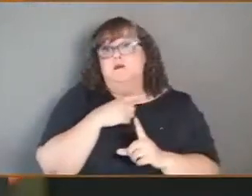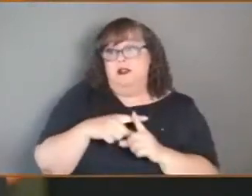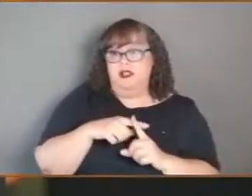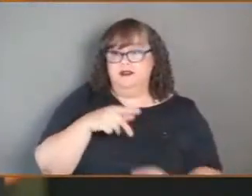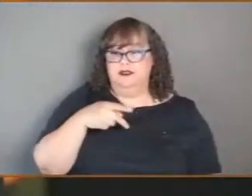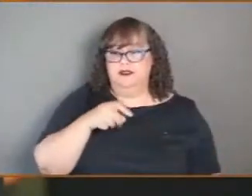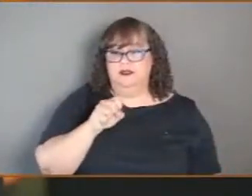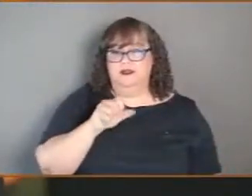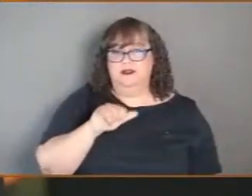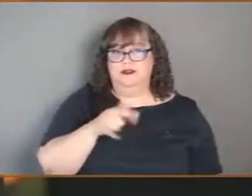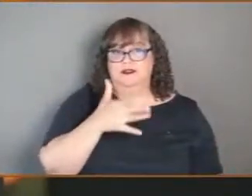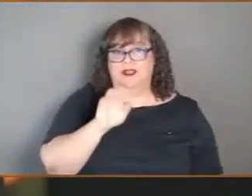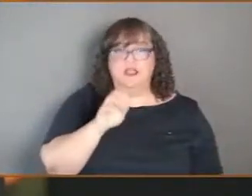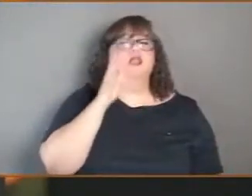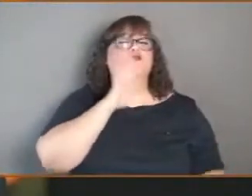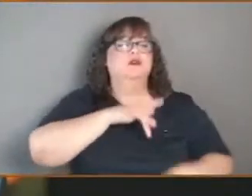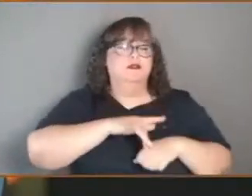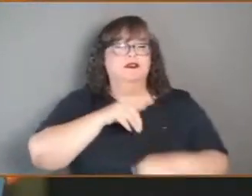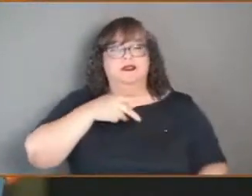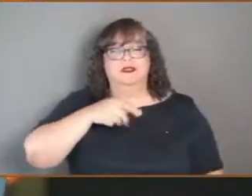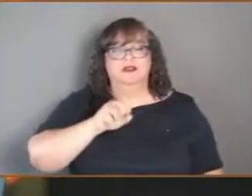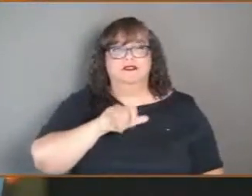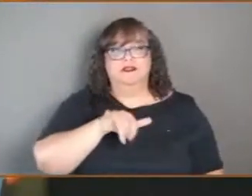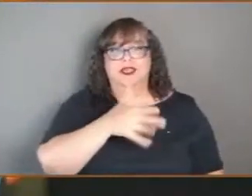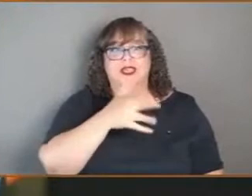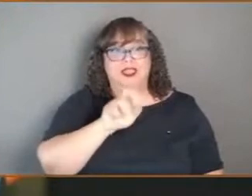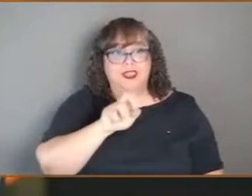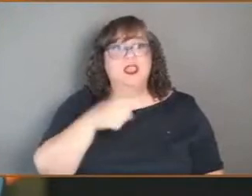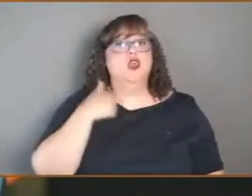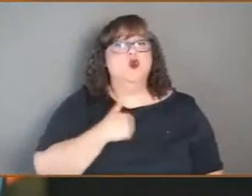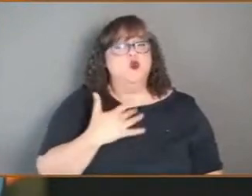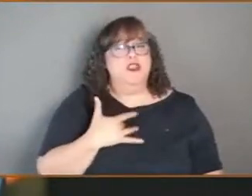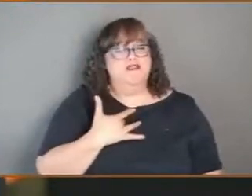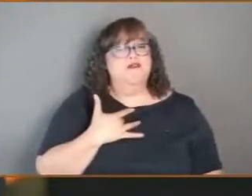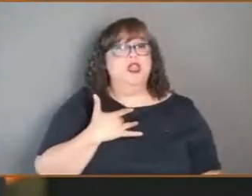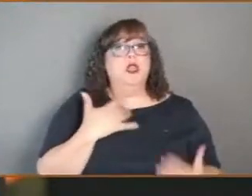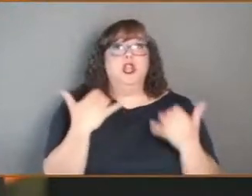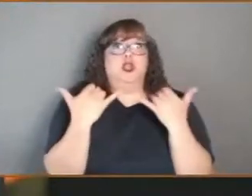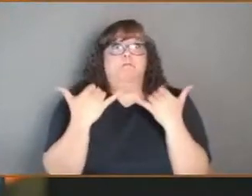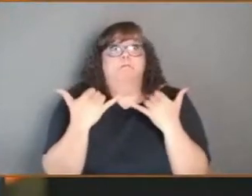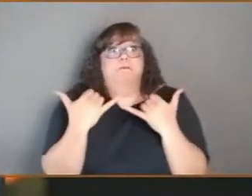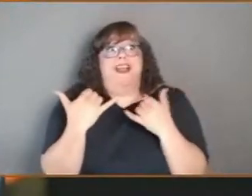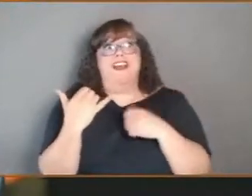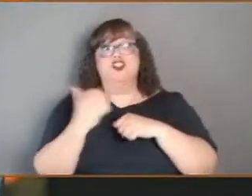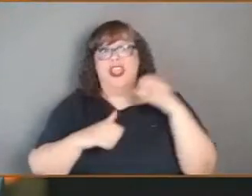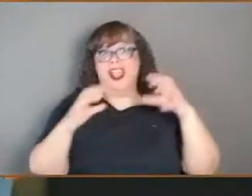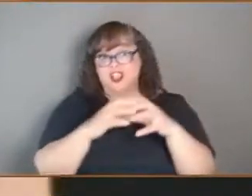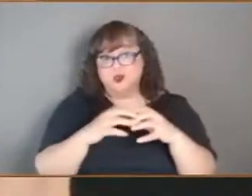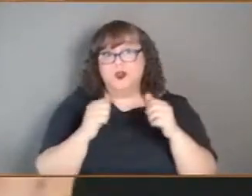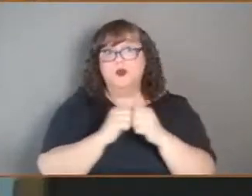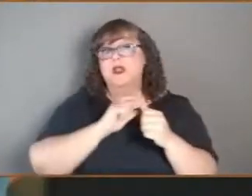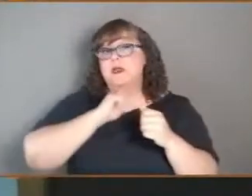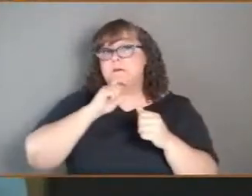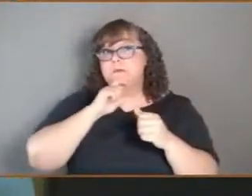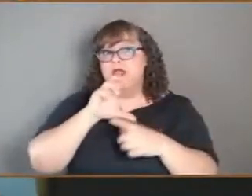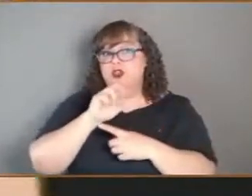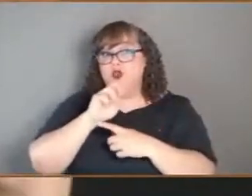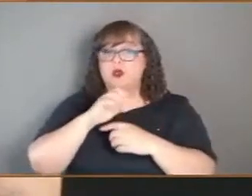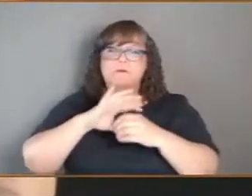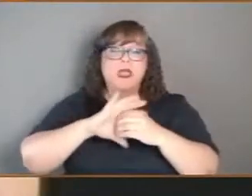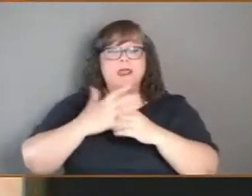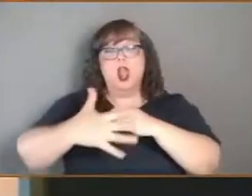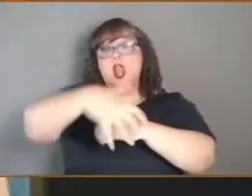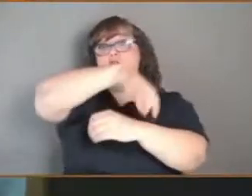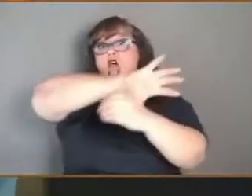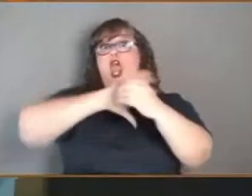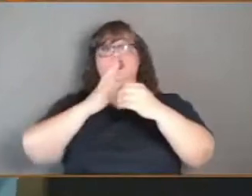Psyche, which we think is a remnant of an older asteroid. So it's a metal core. We think previously it might have been a larger planet that had the